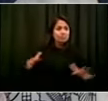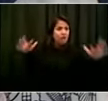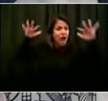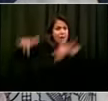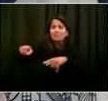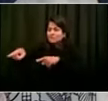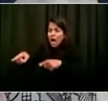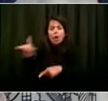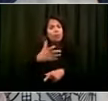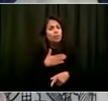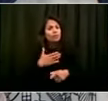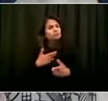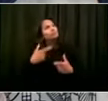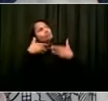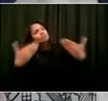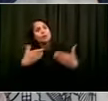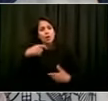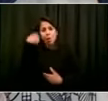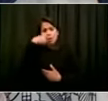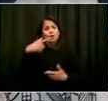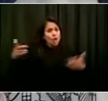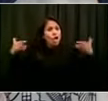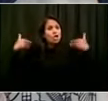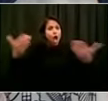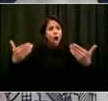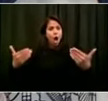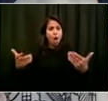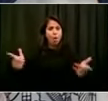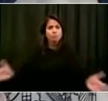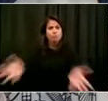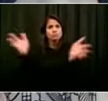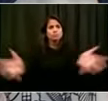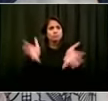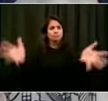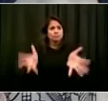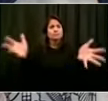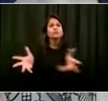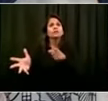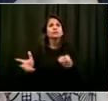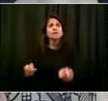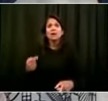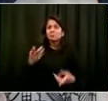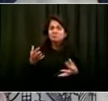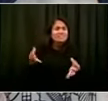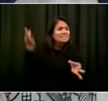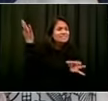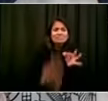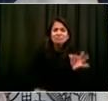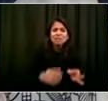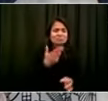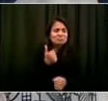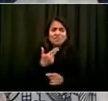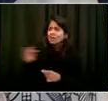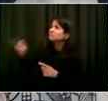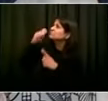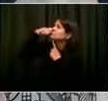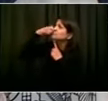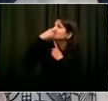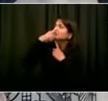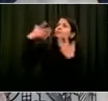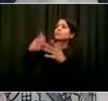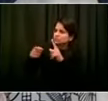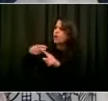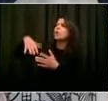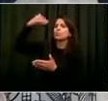take years. It can take just weeks if we all work together and we all realize that let's put aside whatever different views people have.